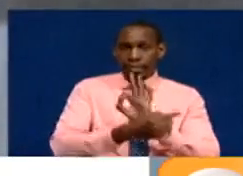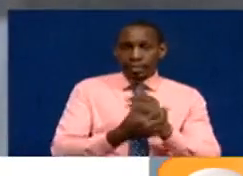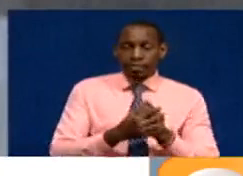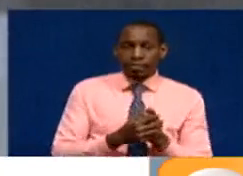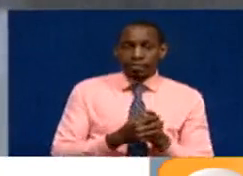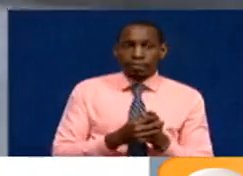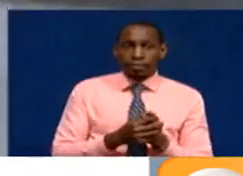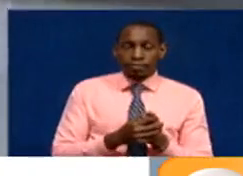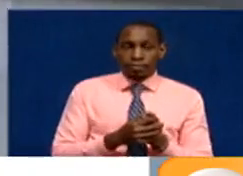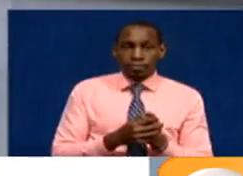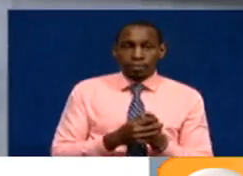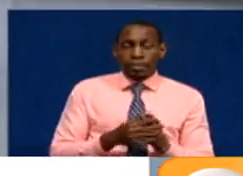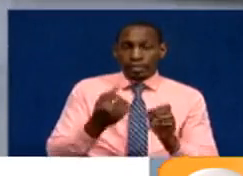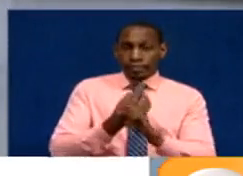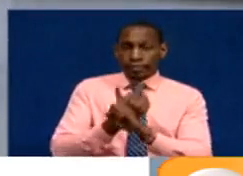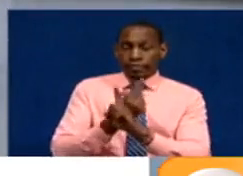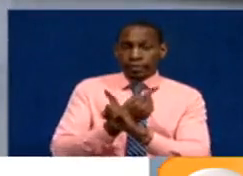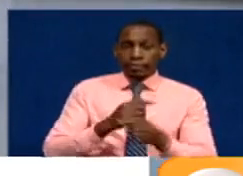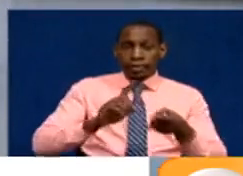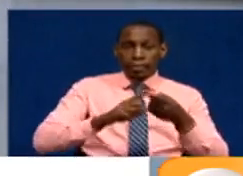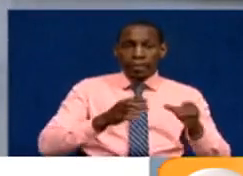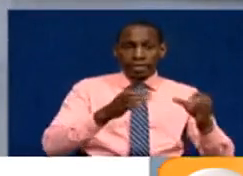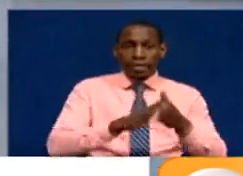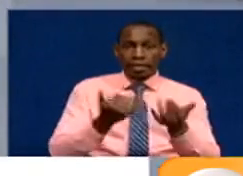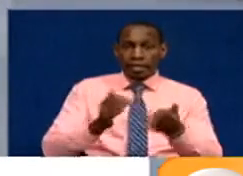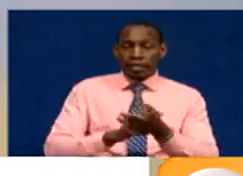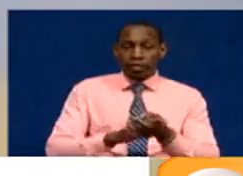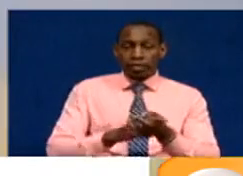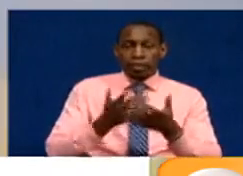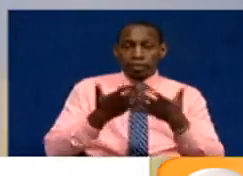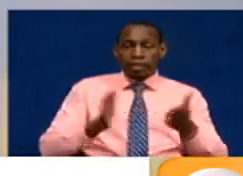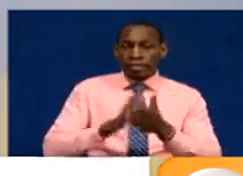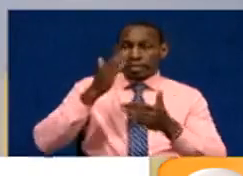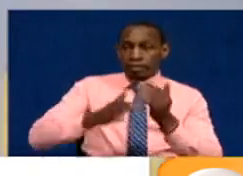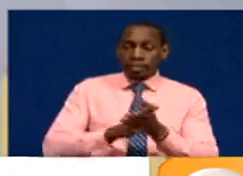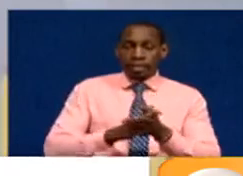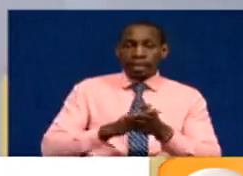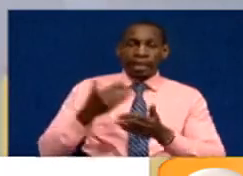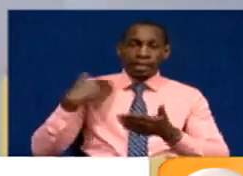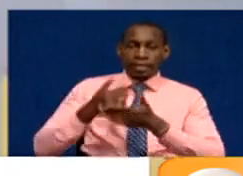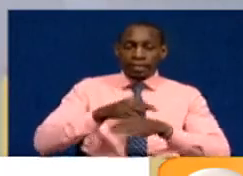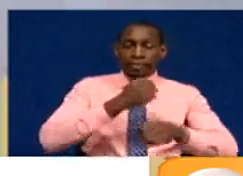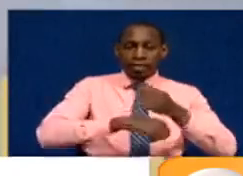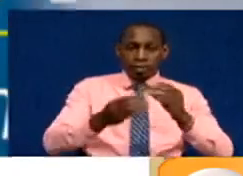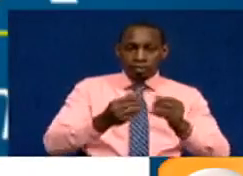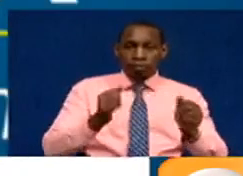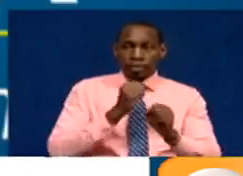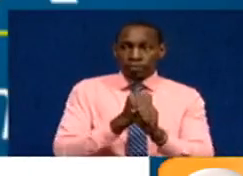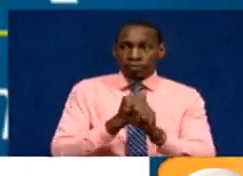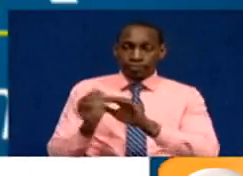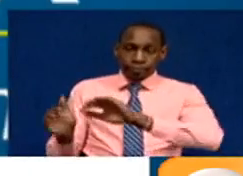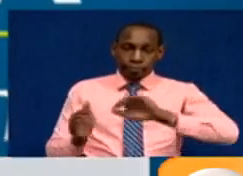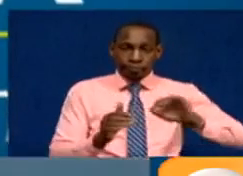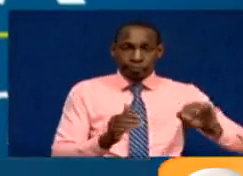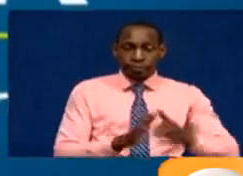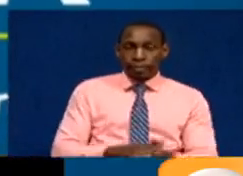Mabati Company Limited, and Obo Technology Kenya Limited will have their brands suspended until corrective measures are taken.